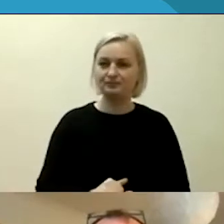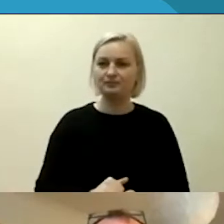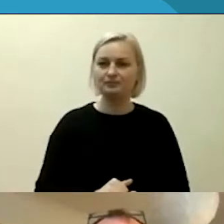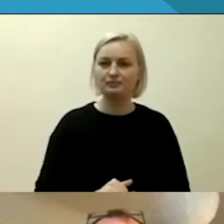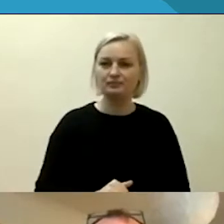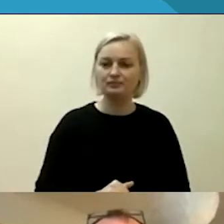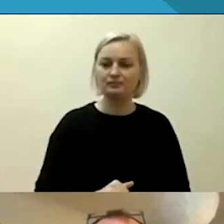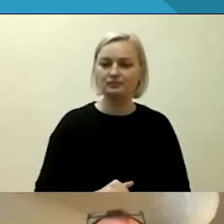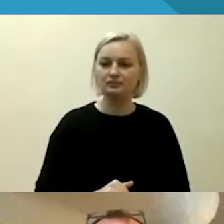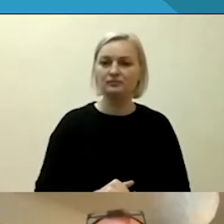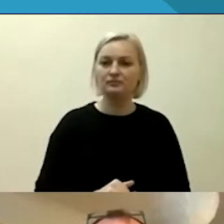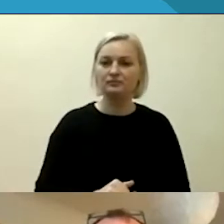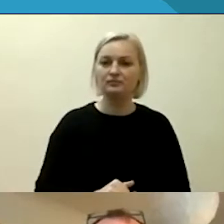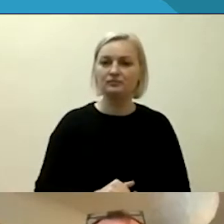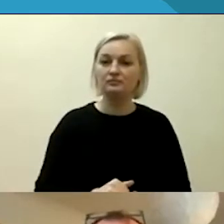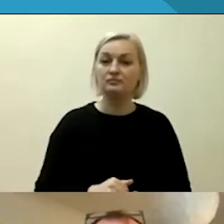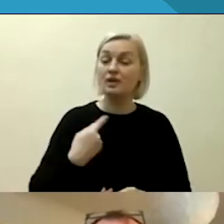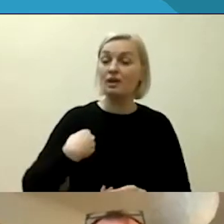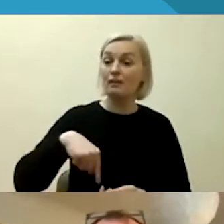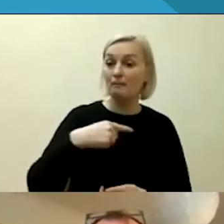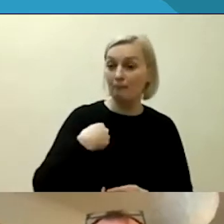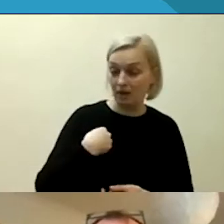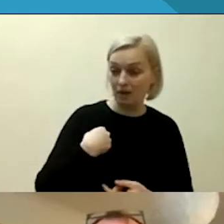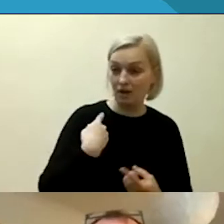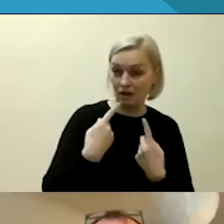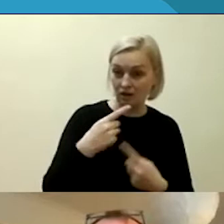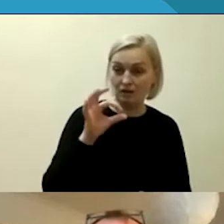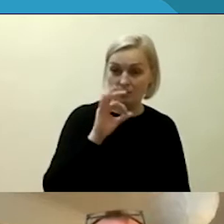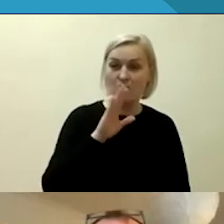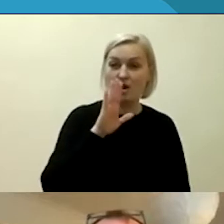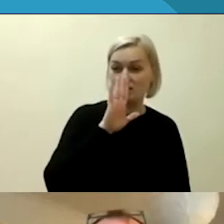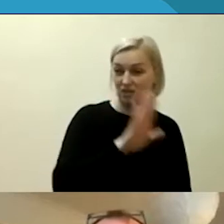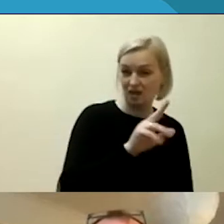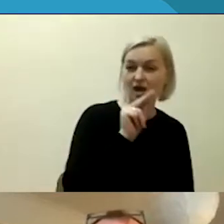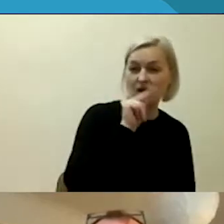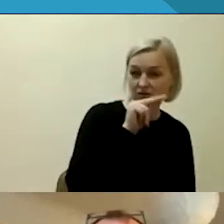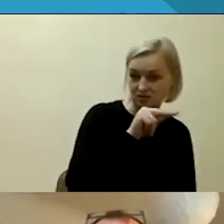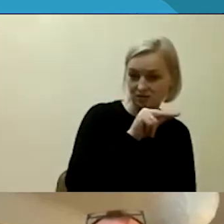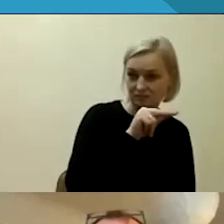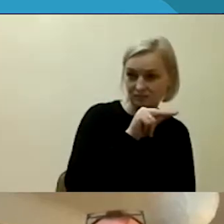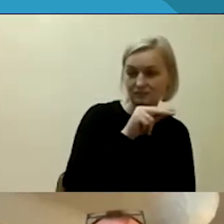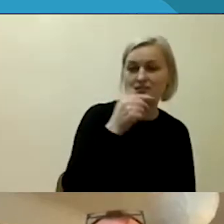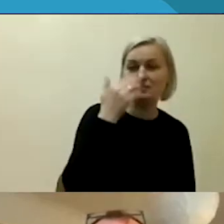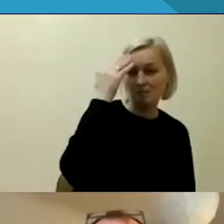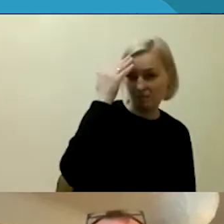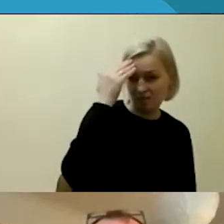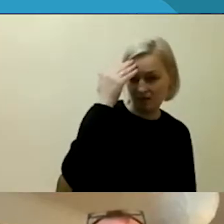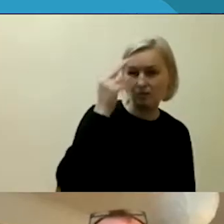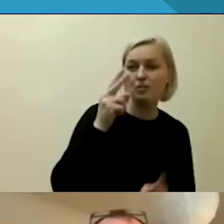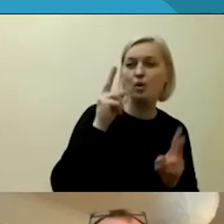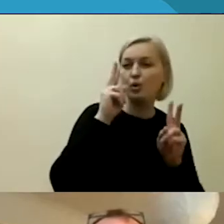include an analysis of the impacts of all incidents, as well as the institutional responses to racist